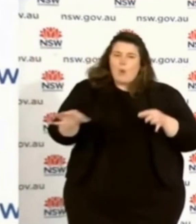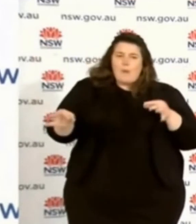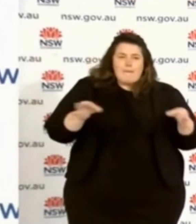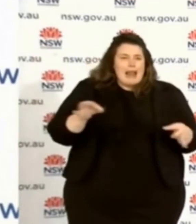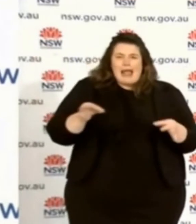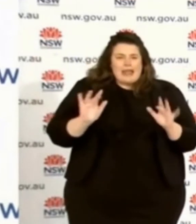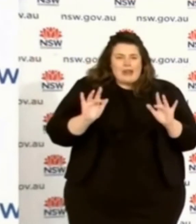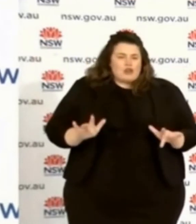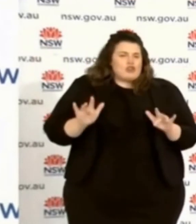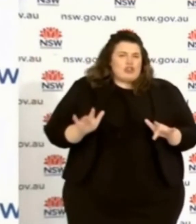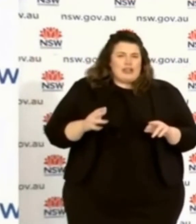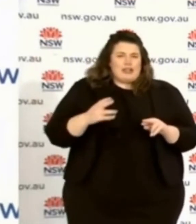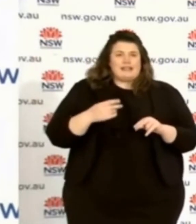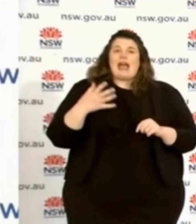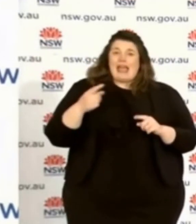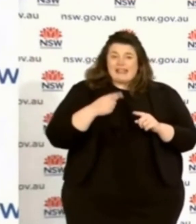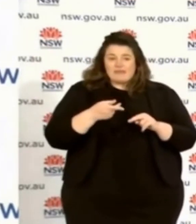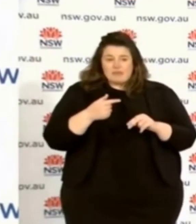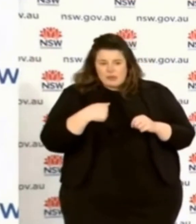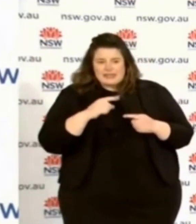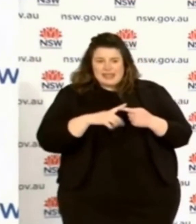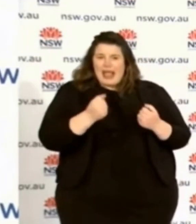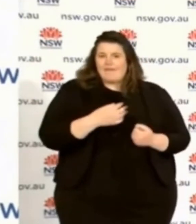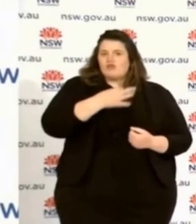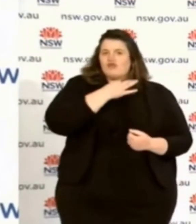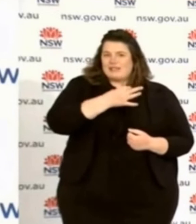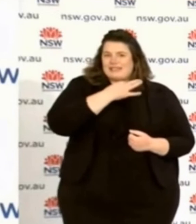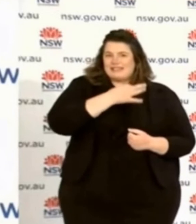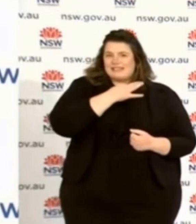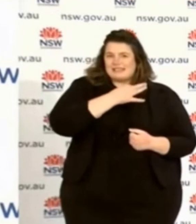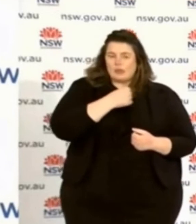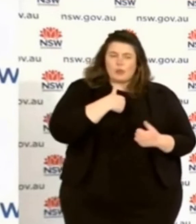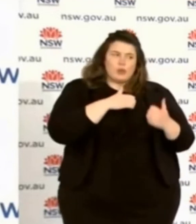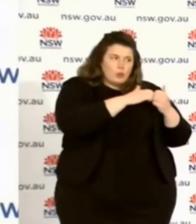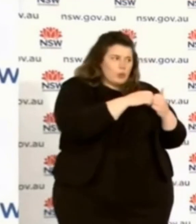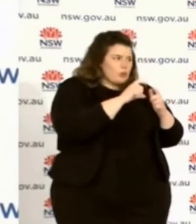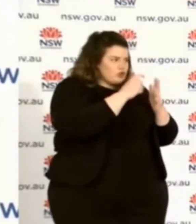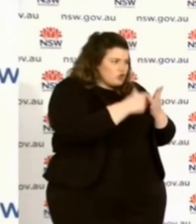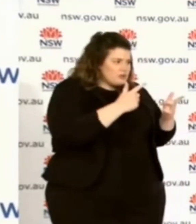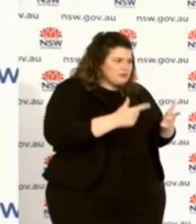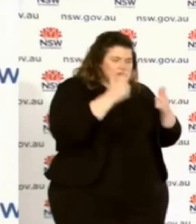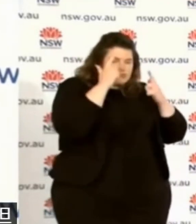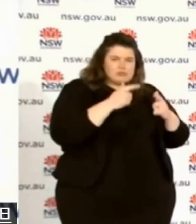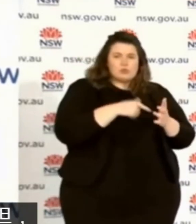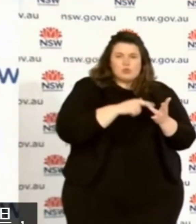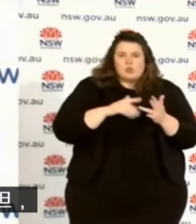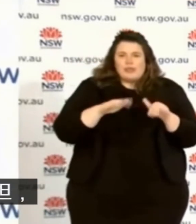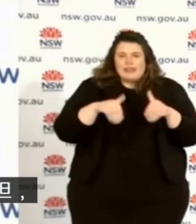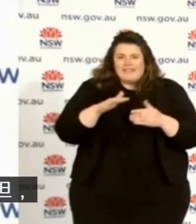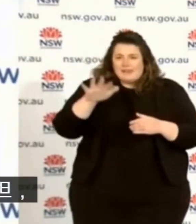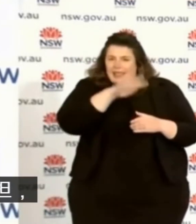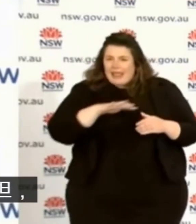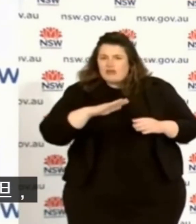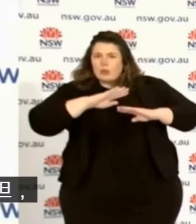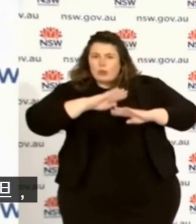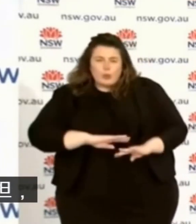plan that has no risk. And what we've done is balance that with the work with health and Dr. Kerry Chan to give some regions relief